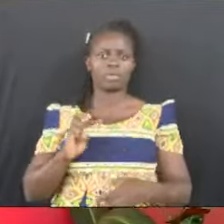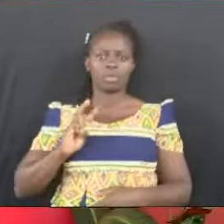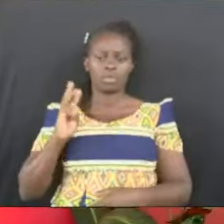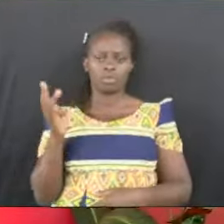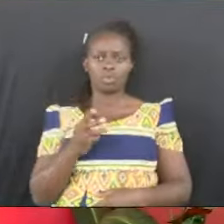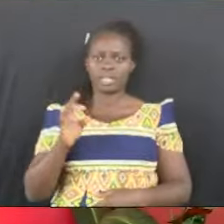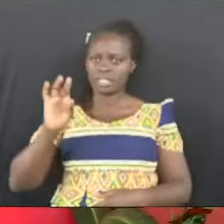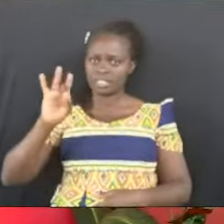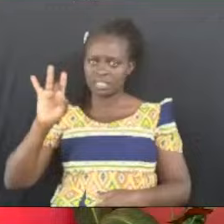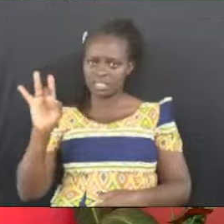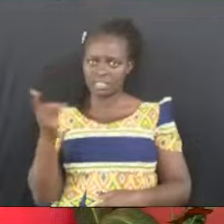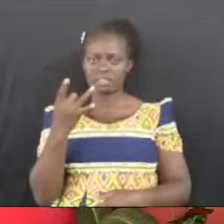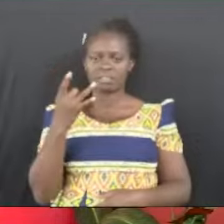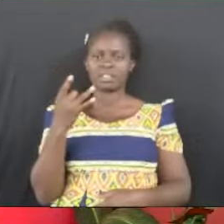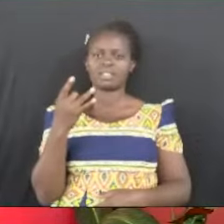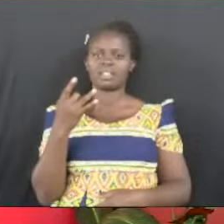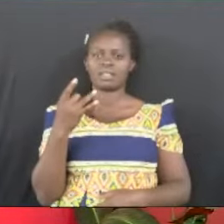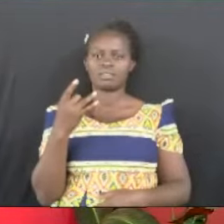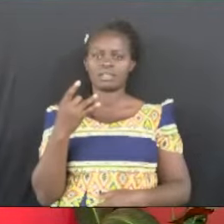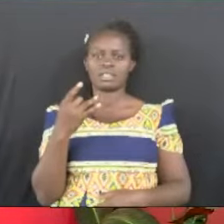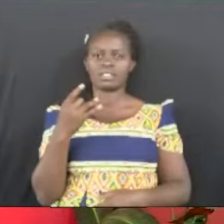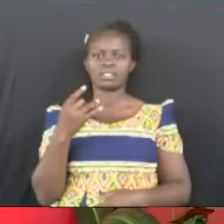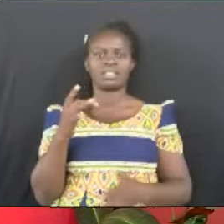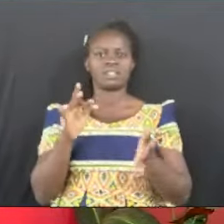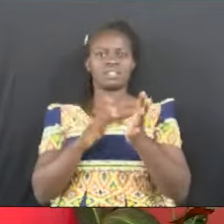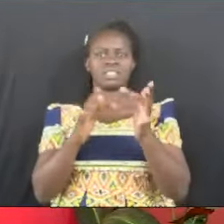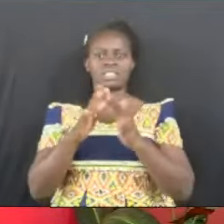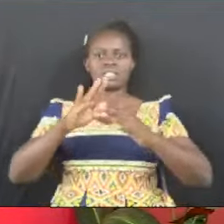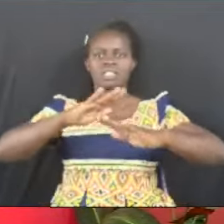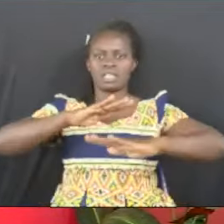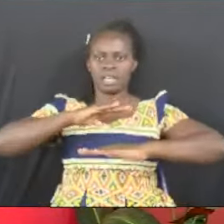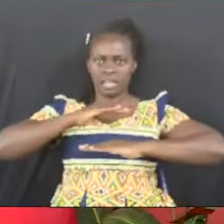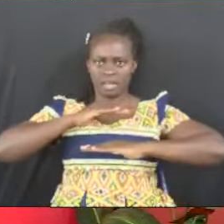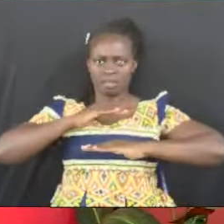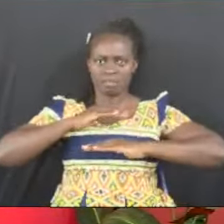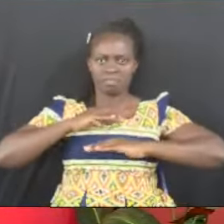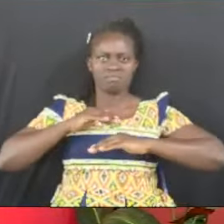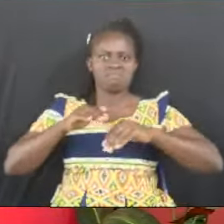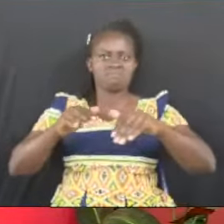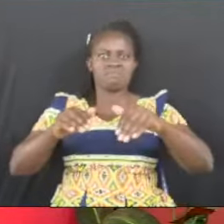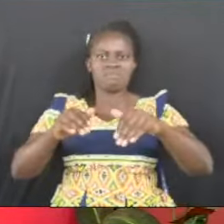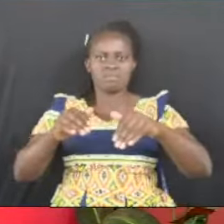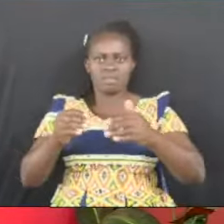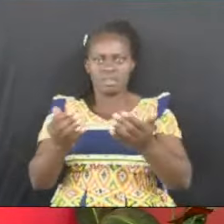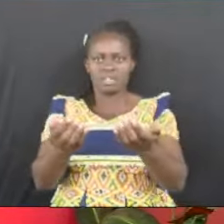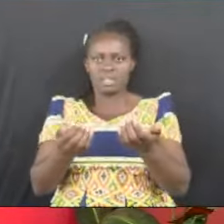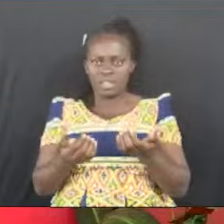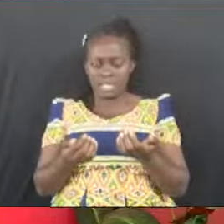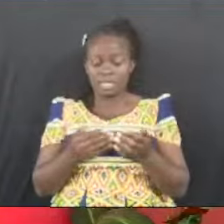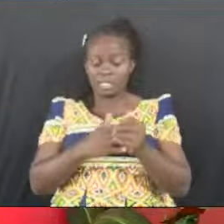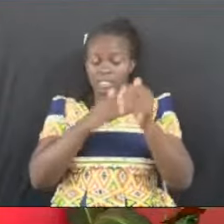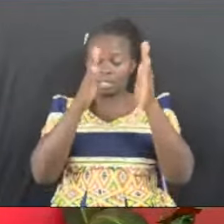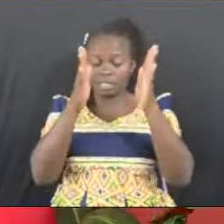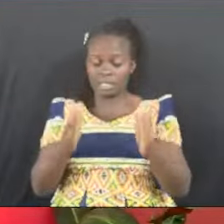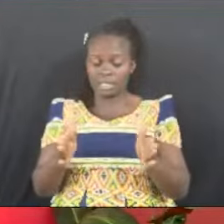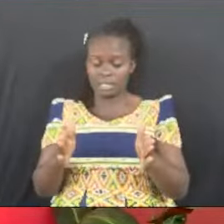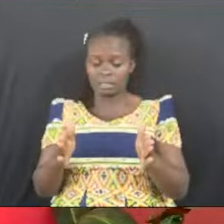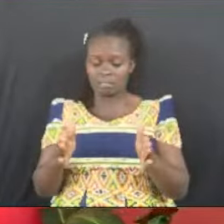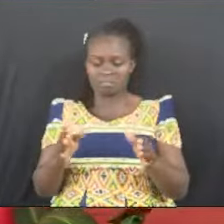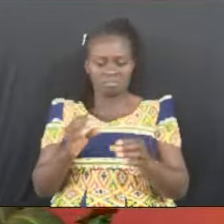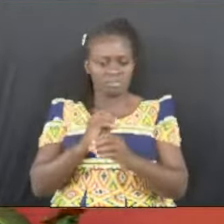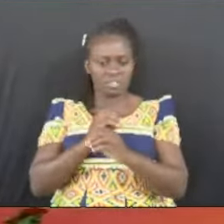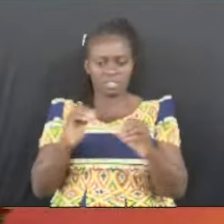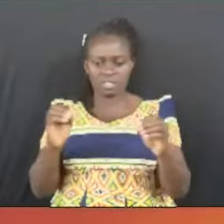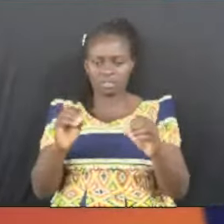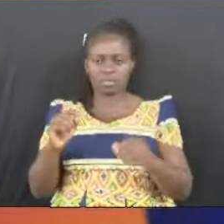Jesus Christ is our sufficiency. We don't need any other leader but Jesus. And actually, this is